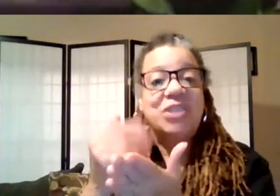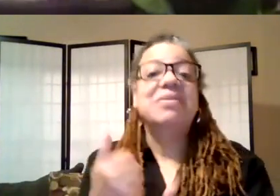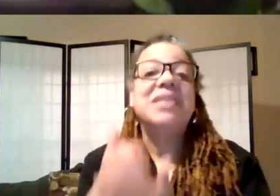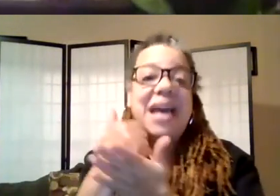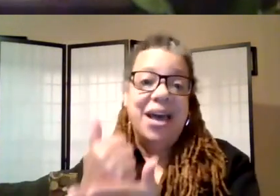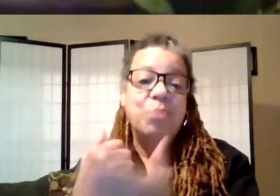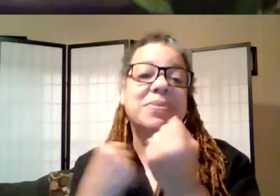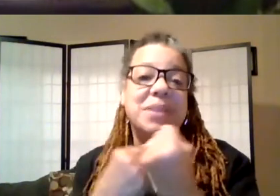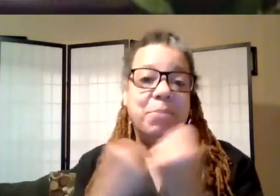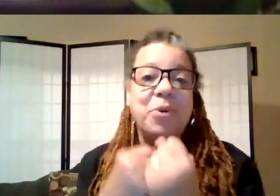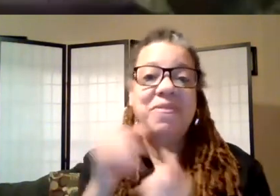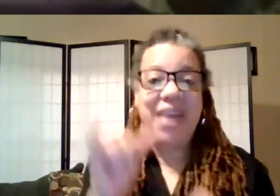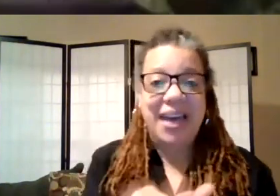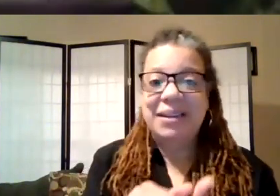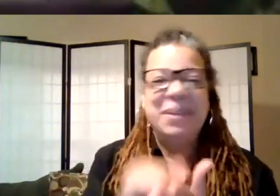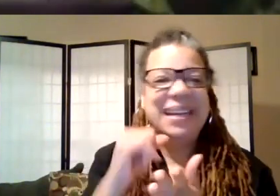as a firefighter, but I'm not.